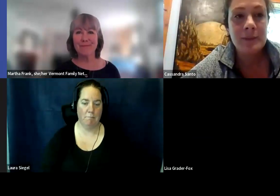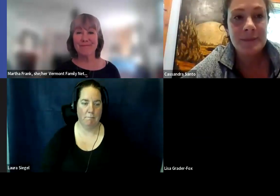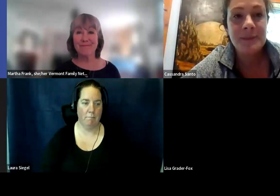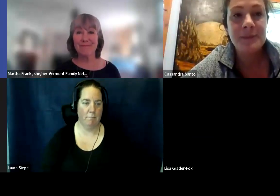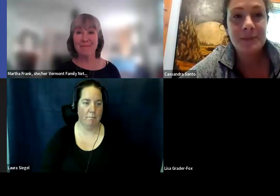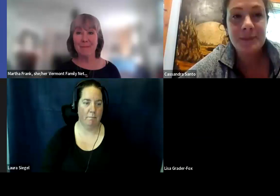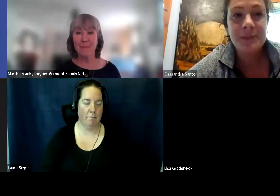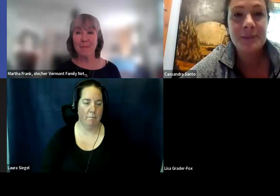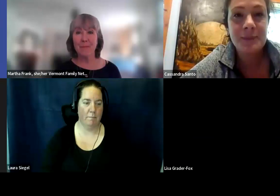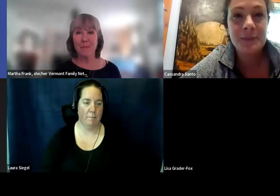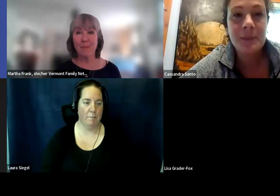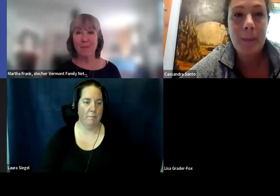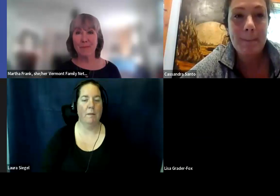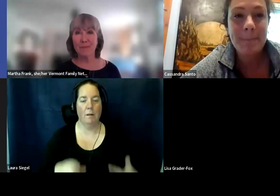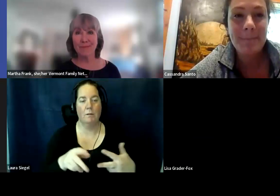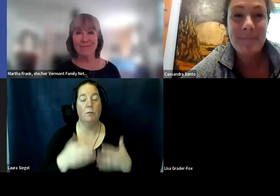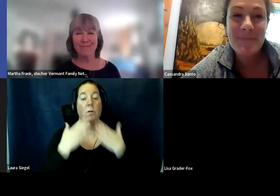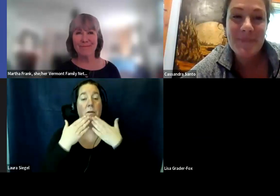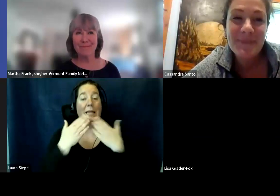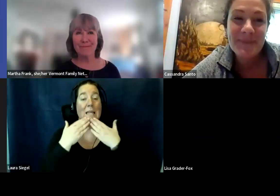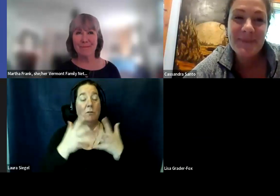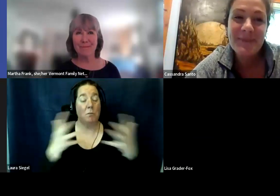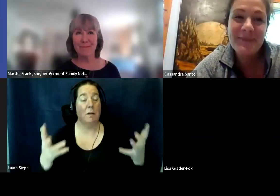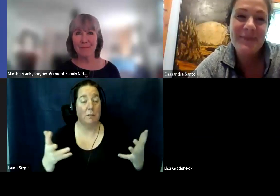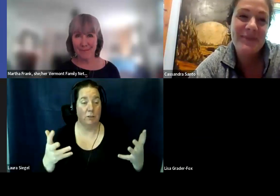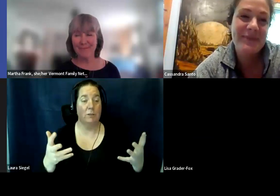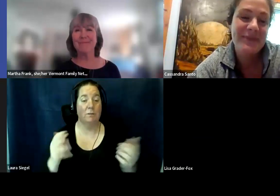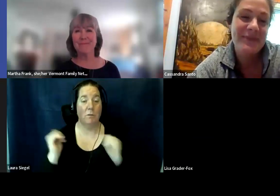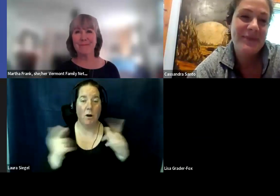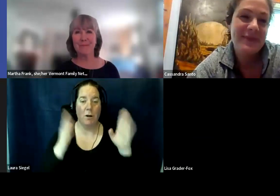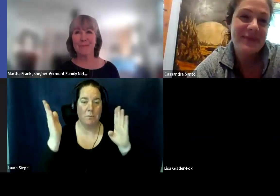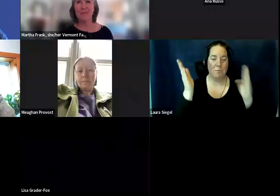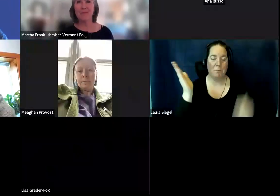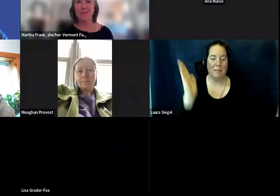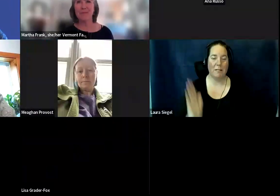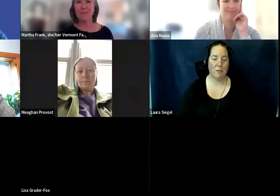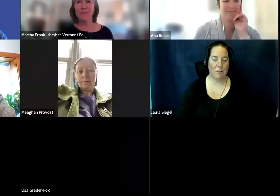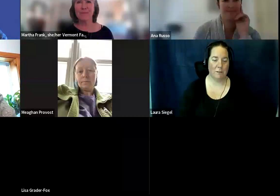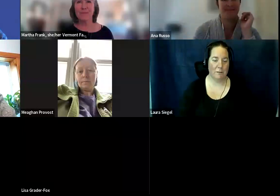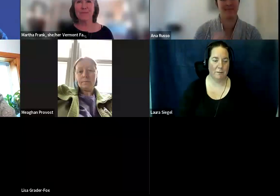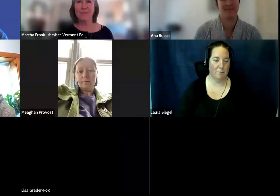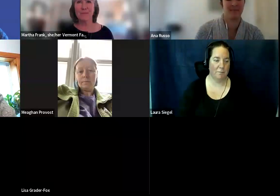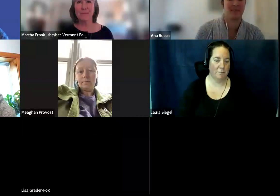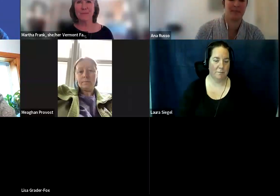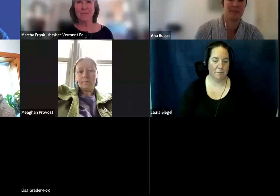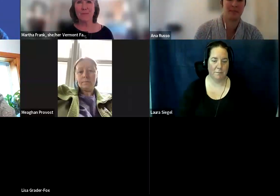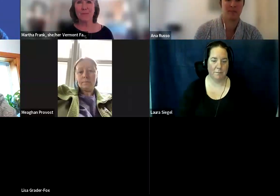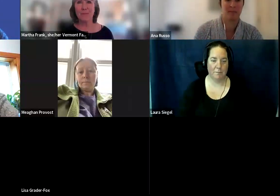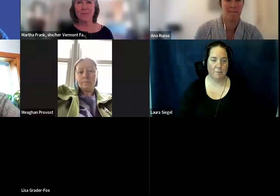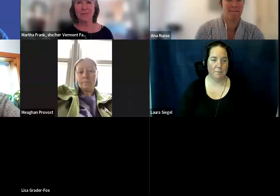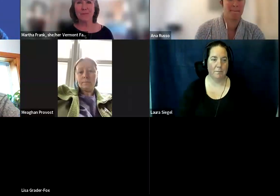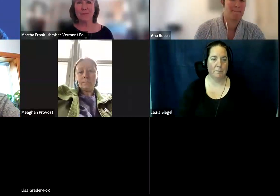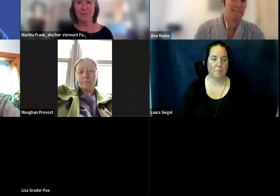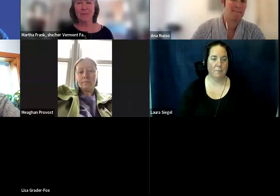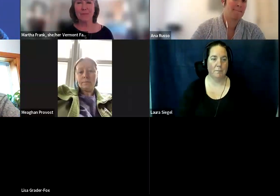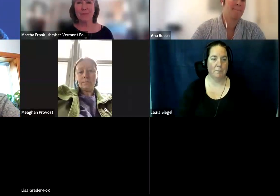months. So thank you to presenters at the Agency of Education for this information. Everyone should see